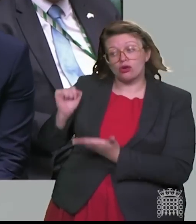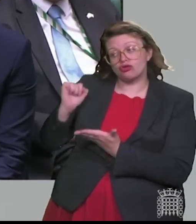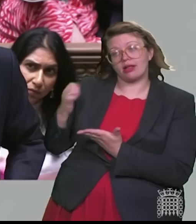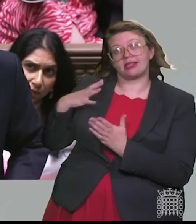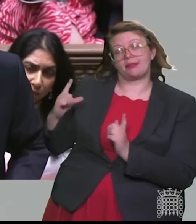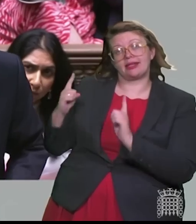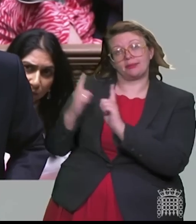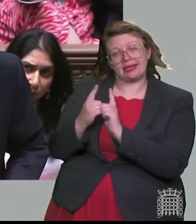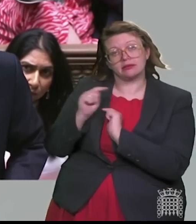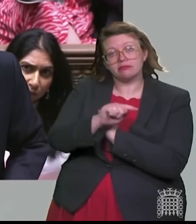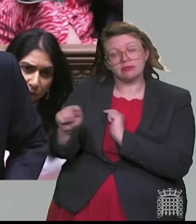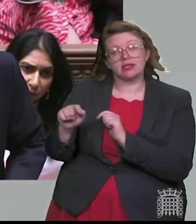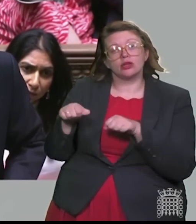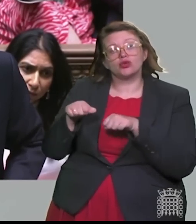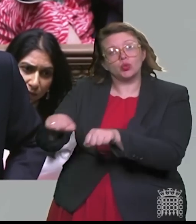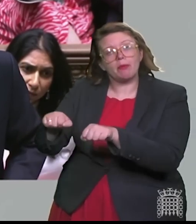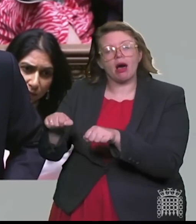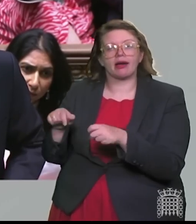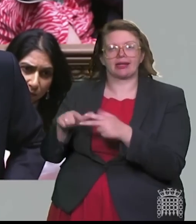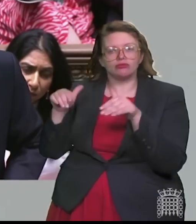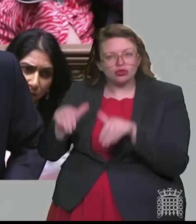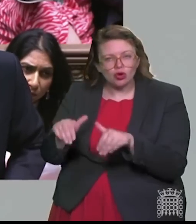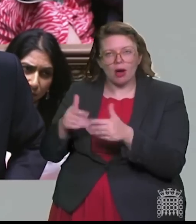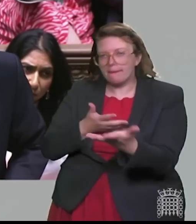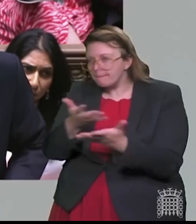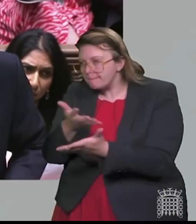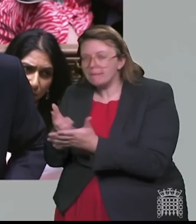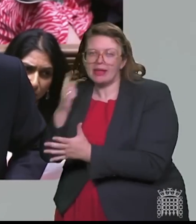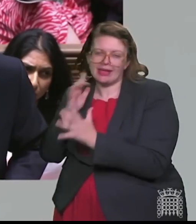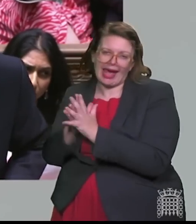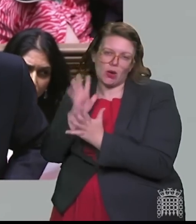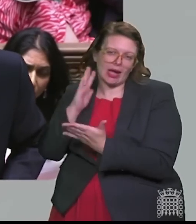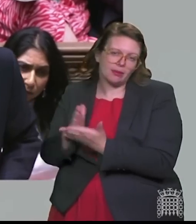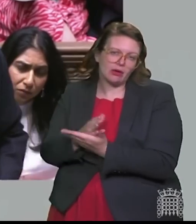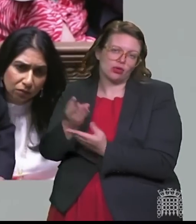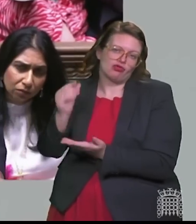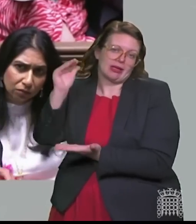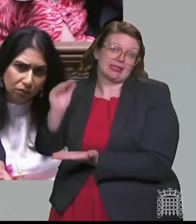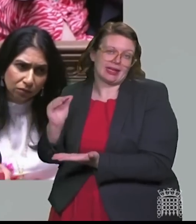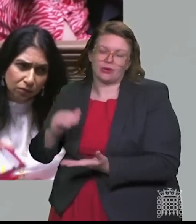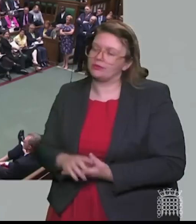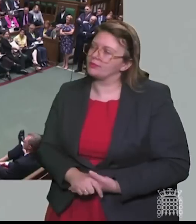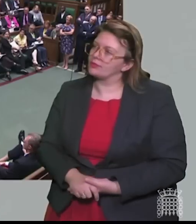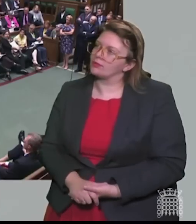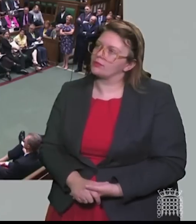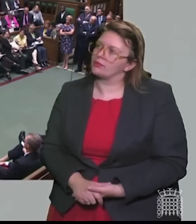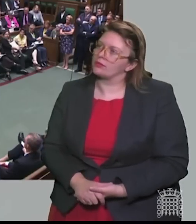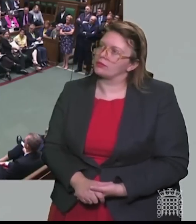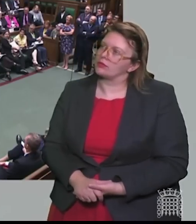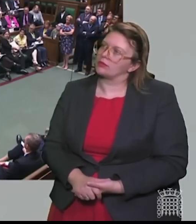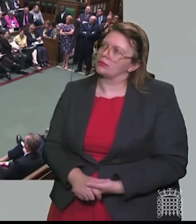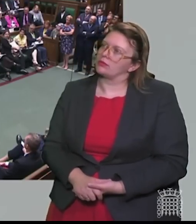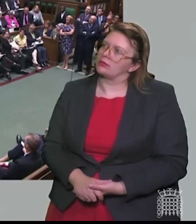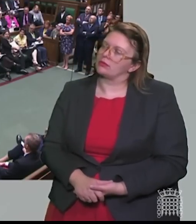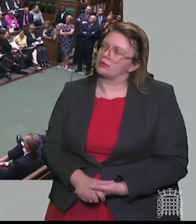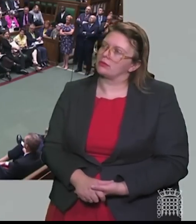with companies in the supermarket and food supply chain to make sure that they are doing everything they can to bring prices down. Stephen Flynn.